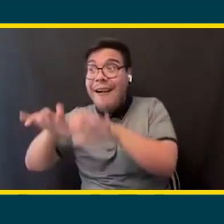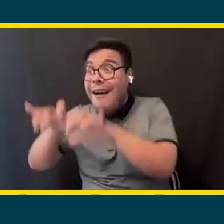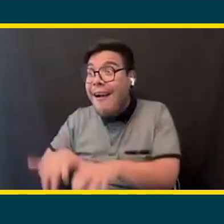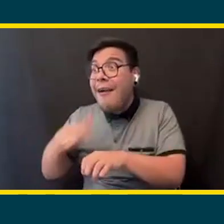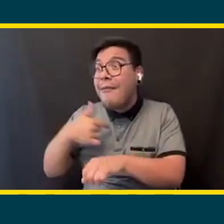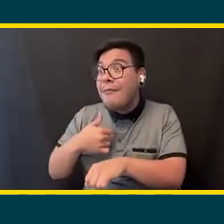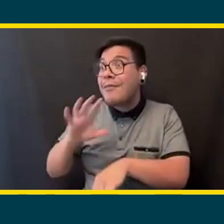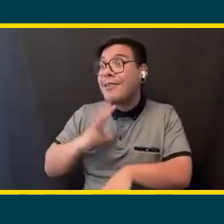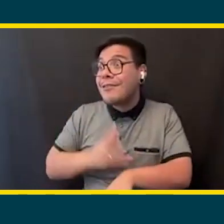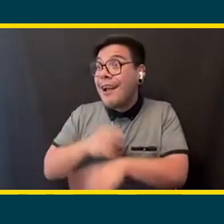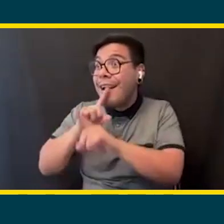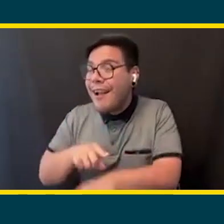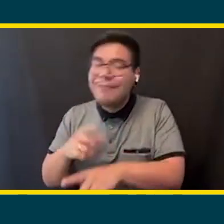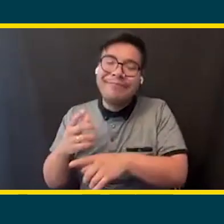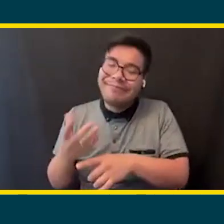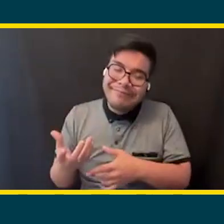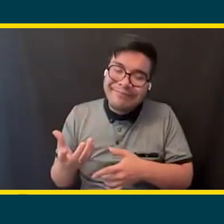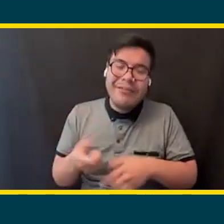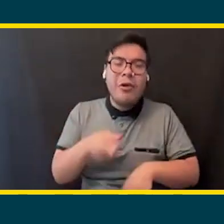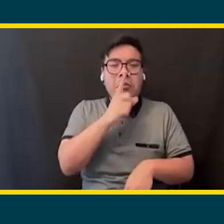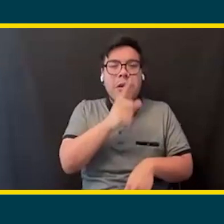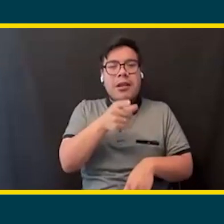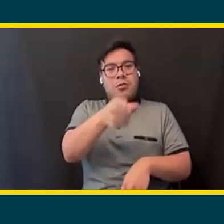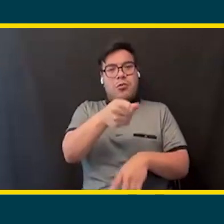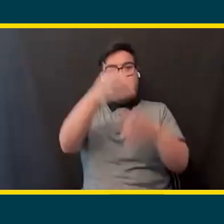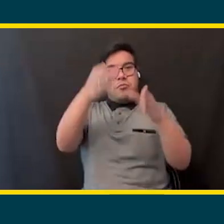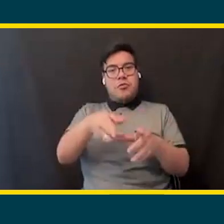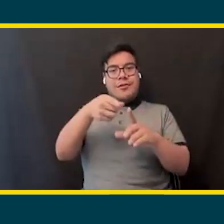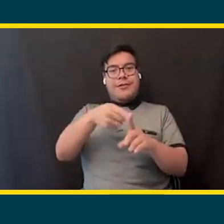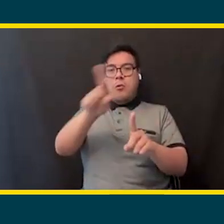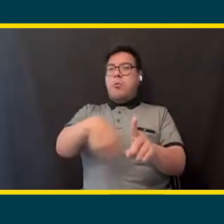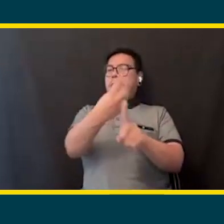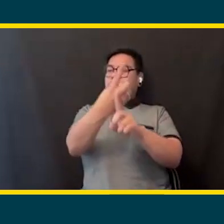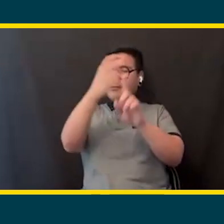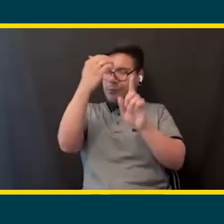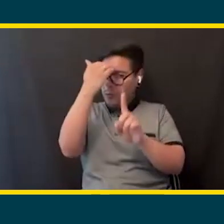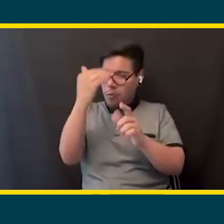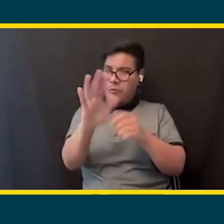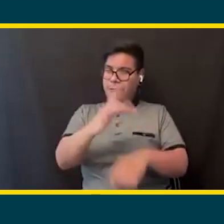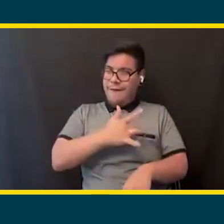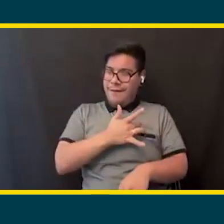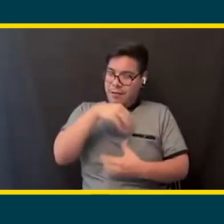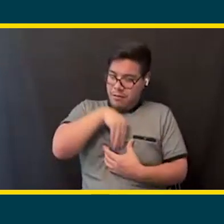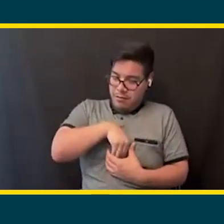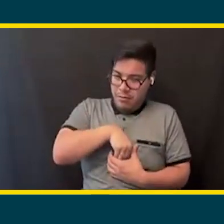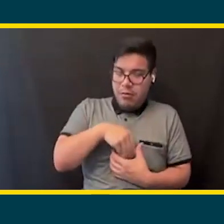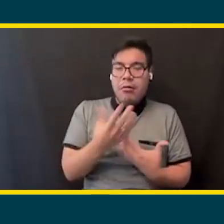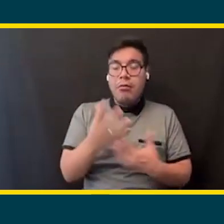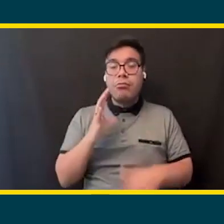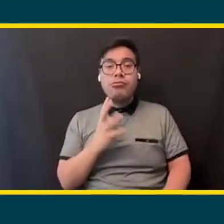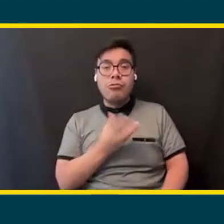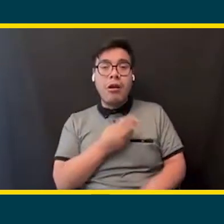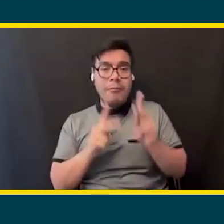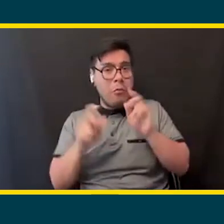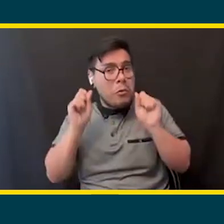You're really the only one that knows how you feel on the inside. So trans people can experience gender